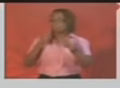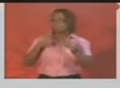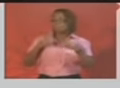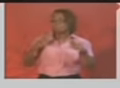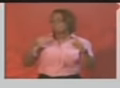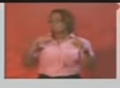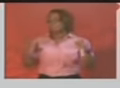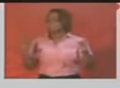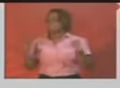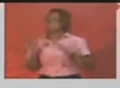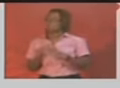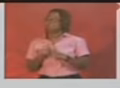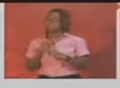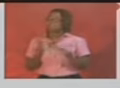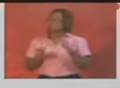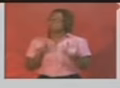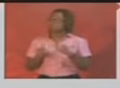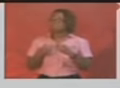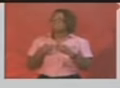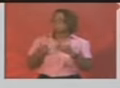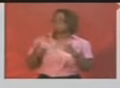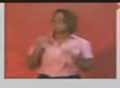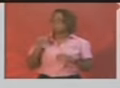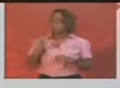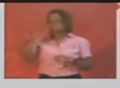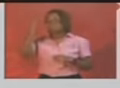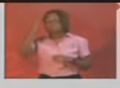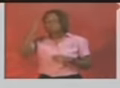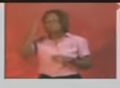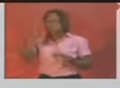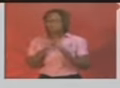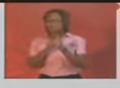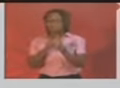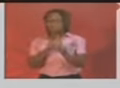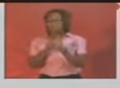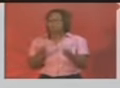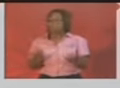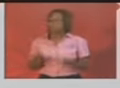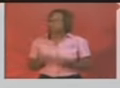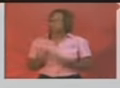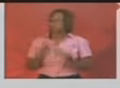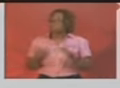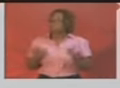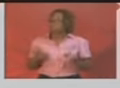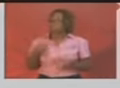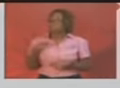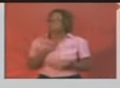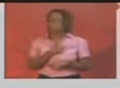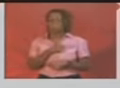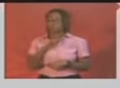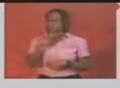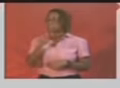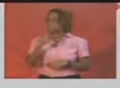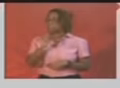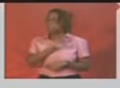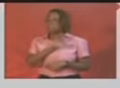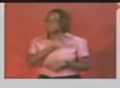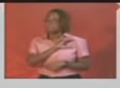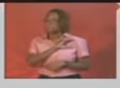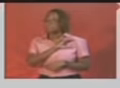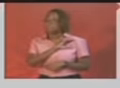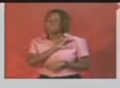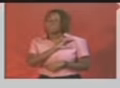are and that they abide by them. However, the enforcement does not fall within the Ministry of Health. We're asking people to, of